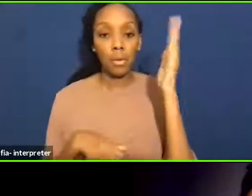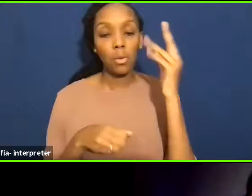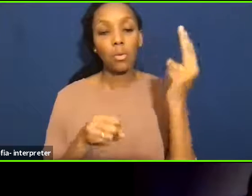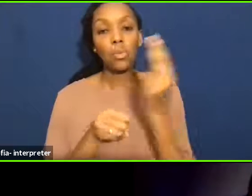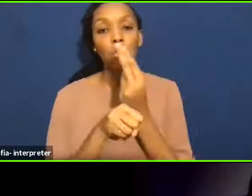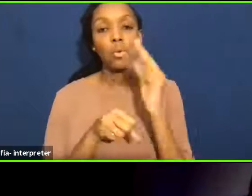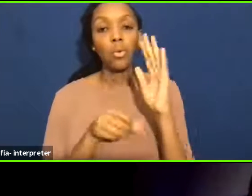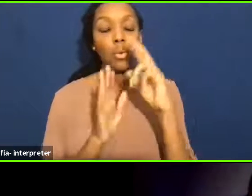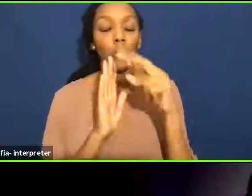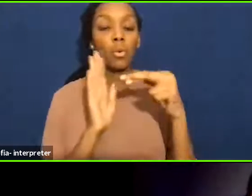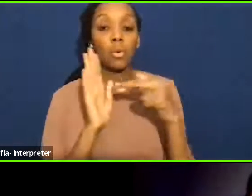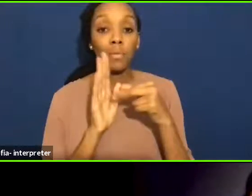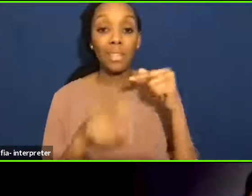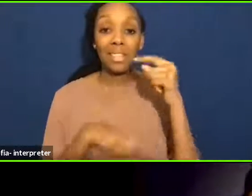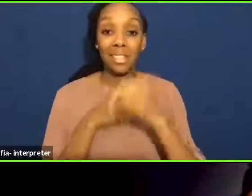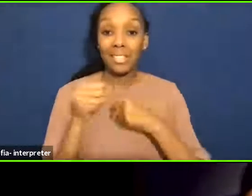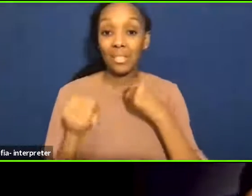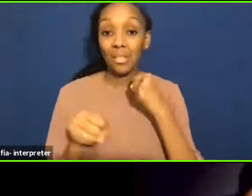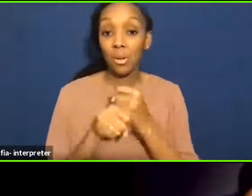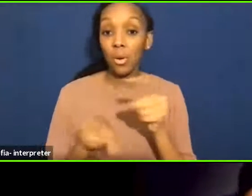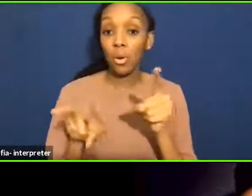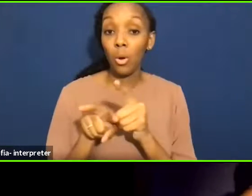this session and next session.